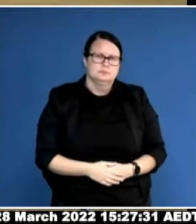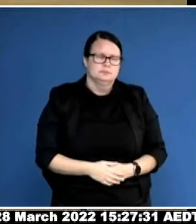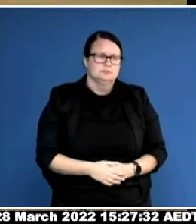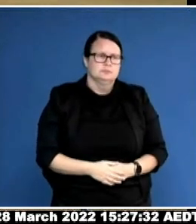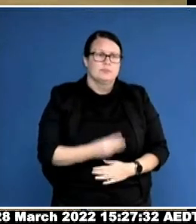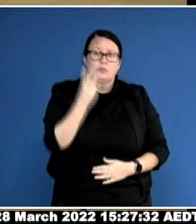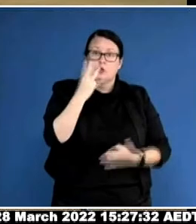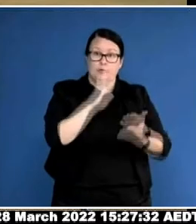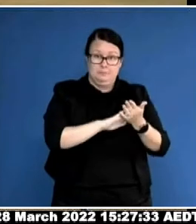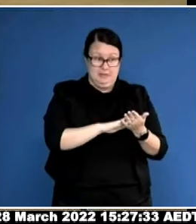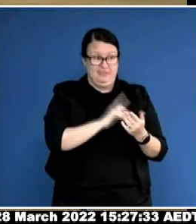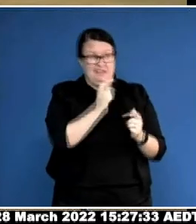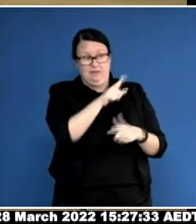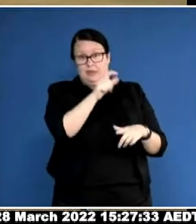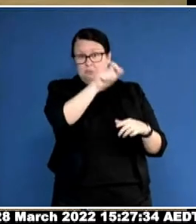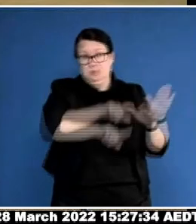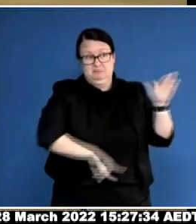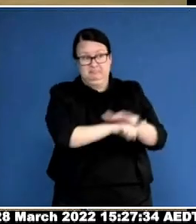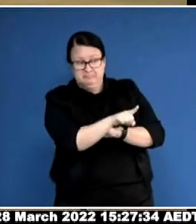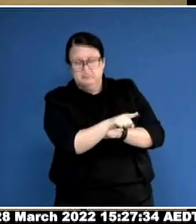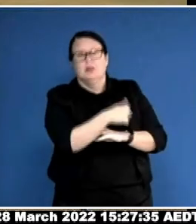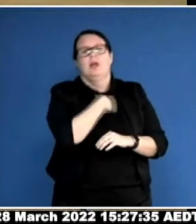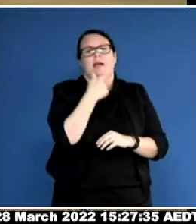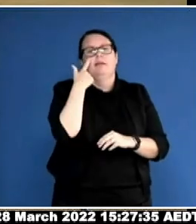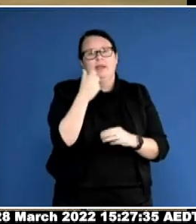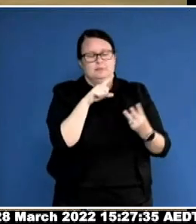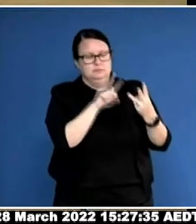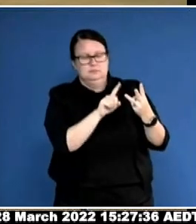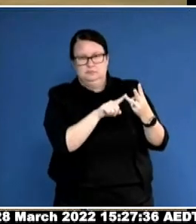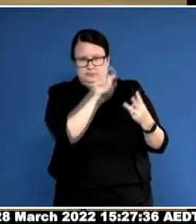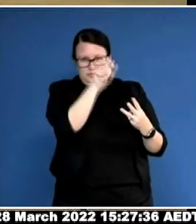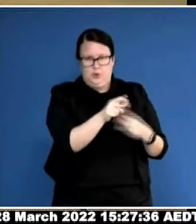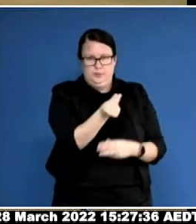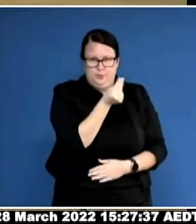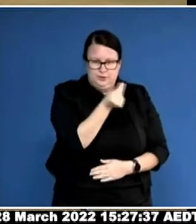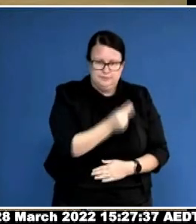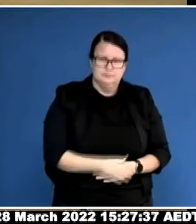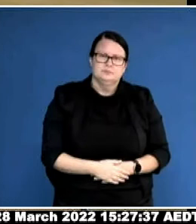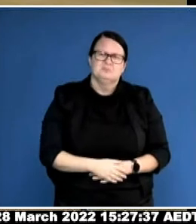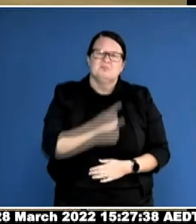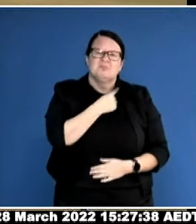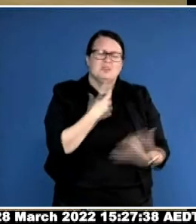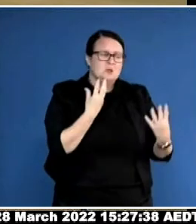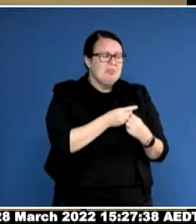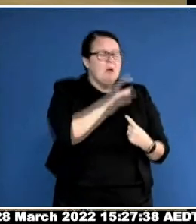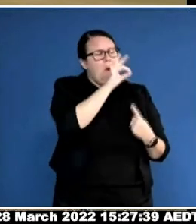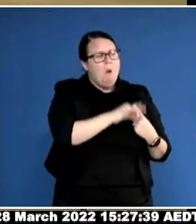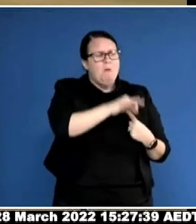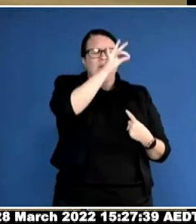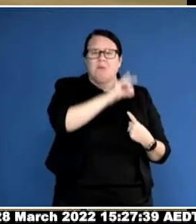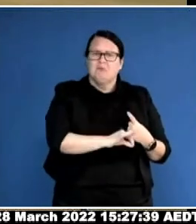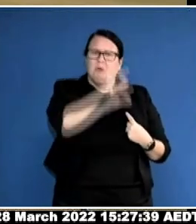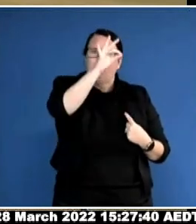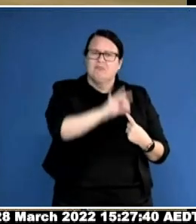About 3 months after person two disappeared, I met person three. We had a bit of an on-off relationship for about a year. This